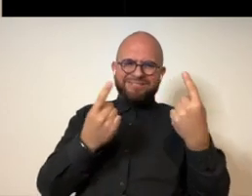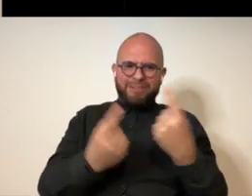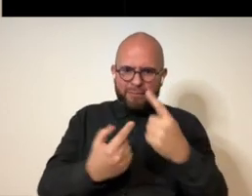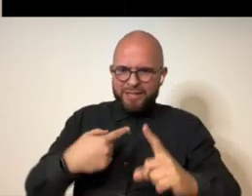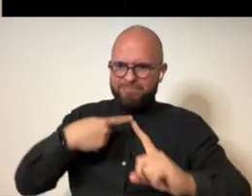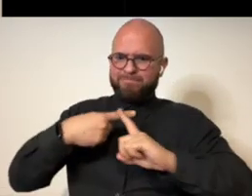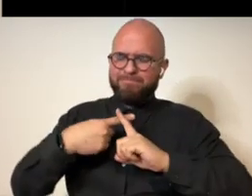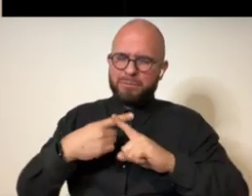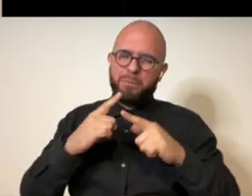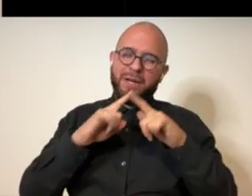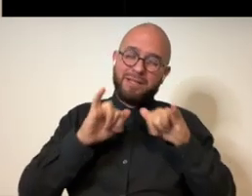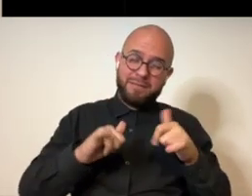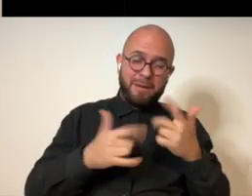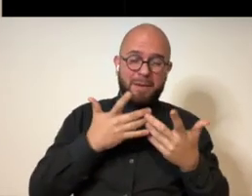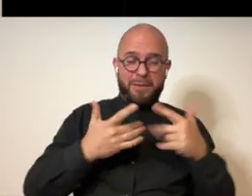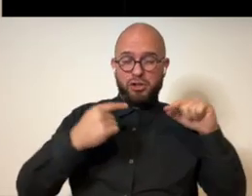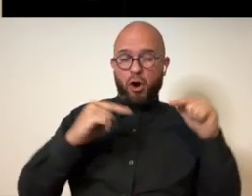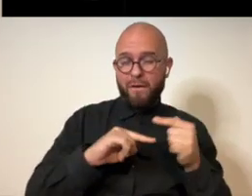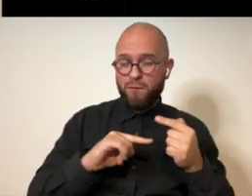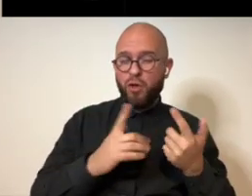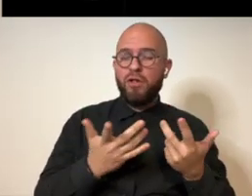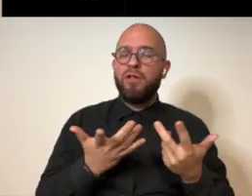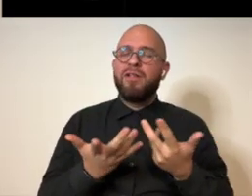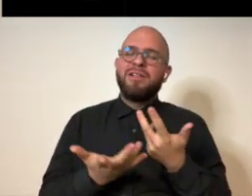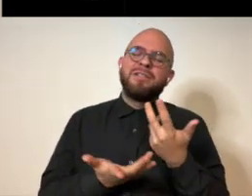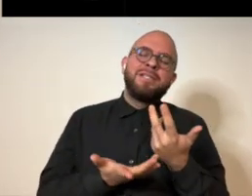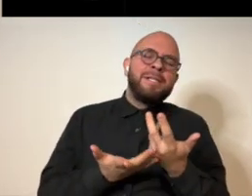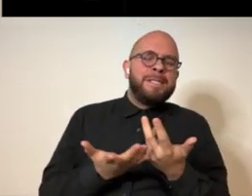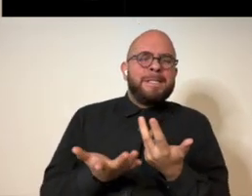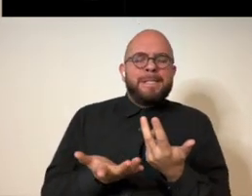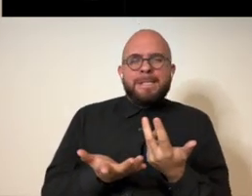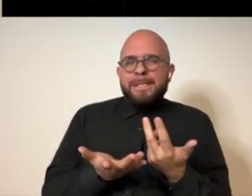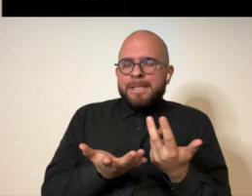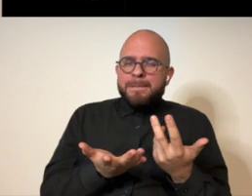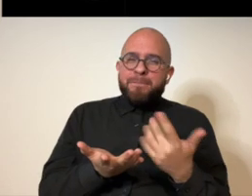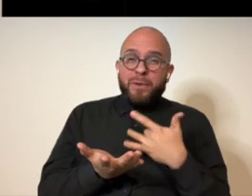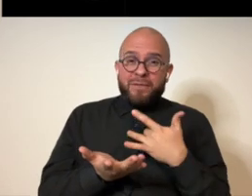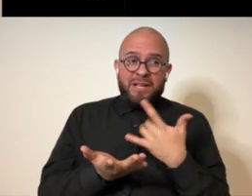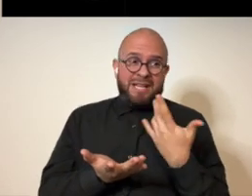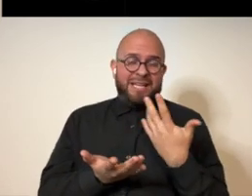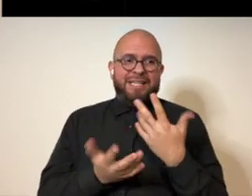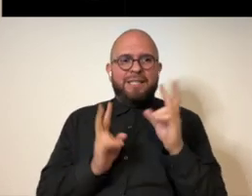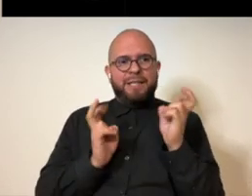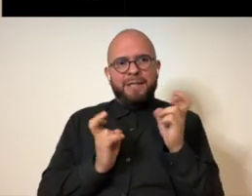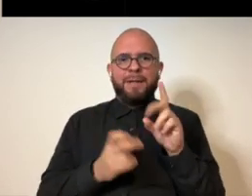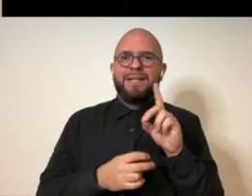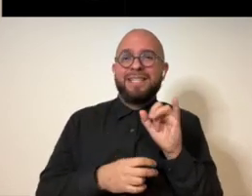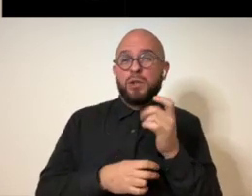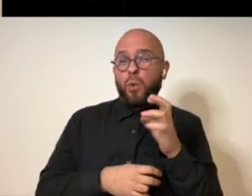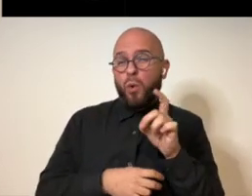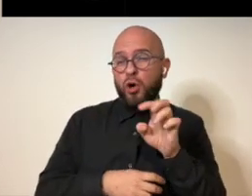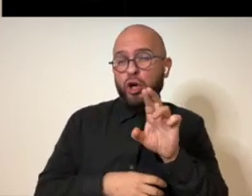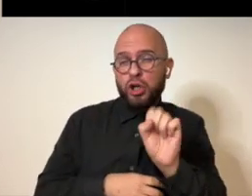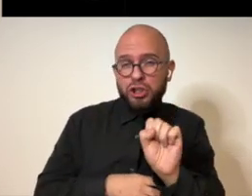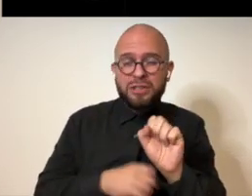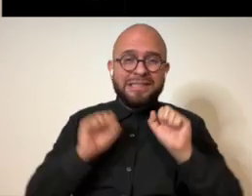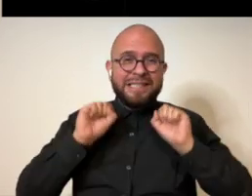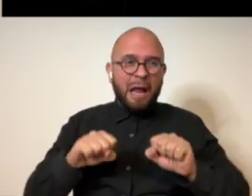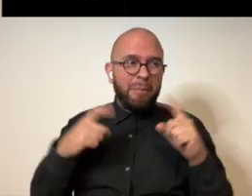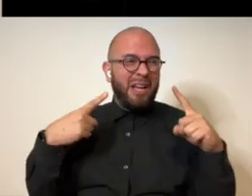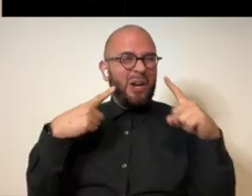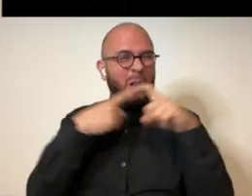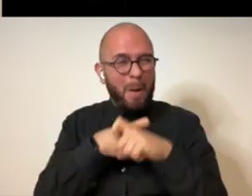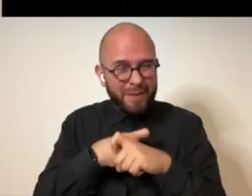around creating artwork that can be productive as well as harmful. So it's seeing that even